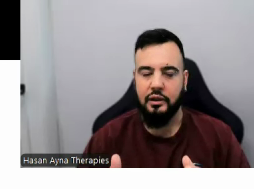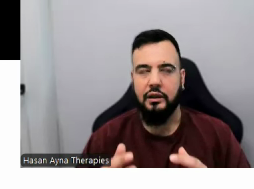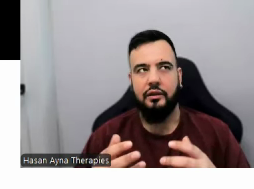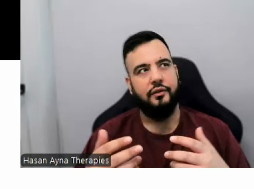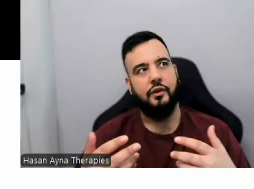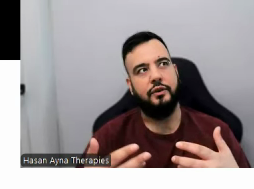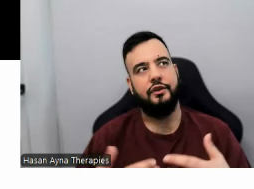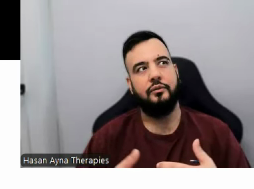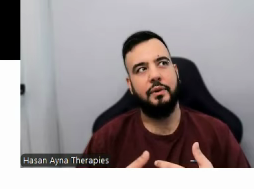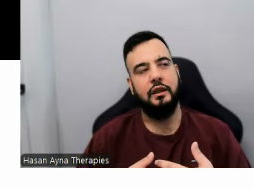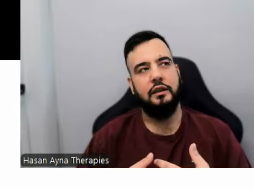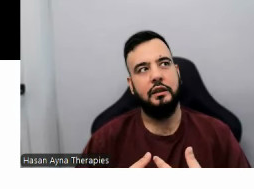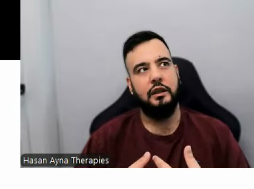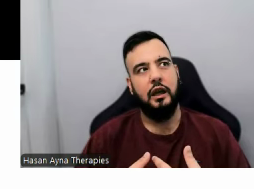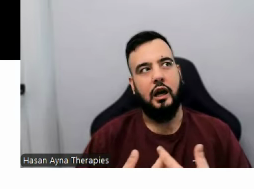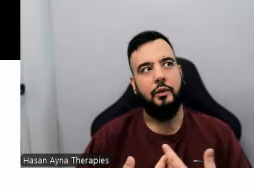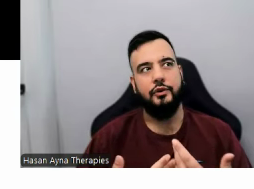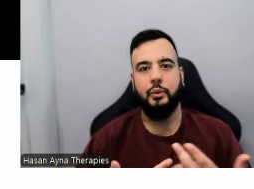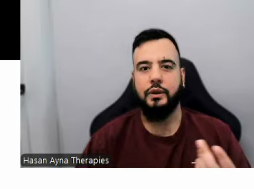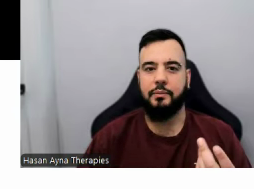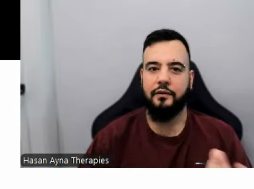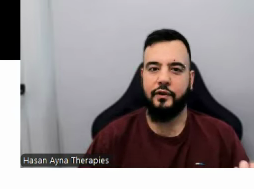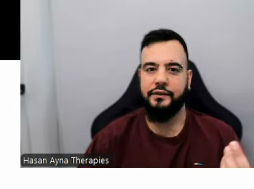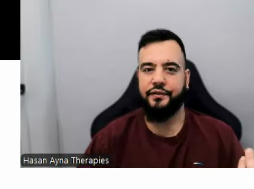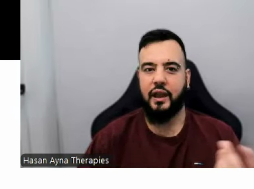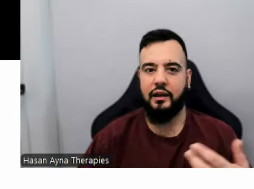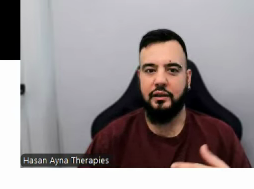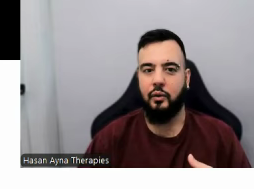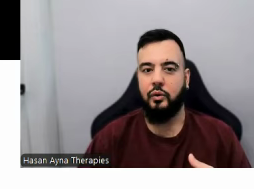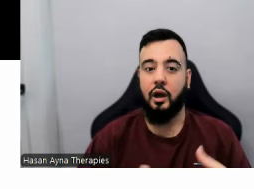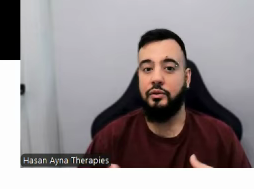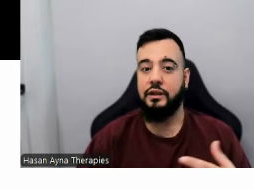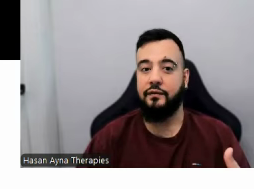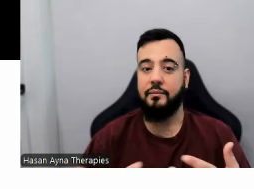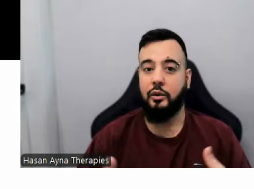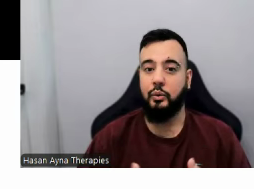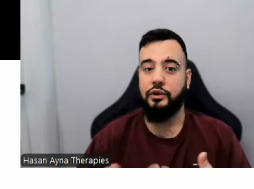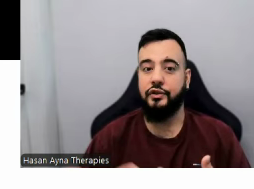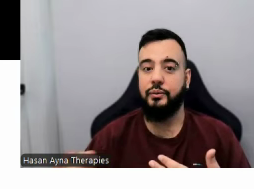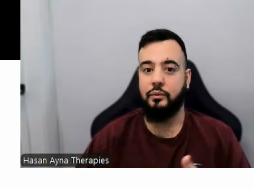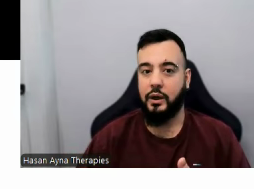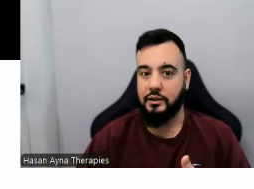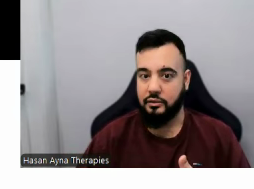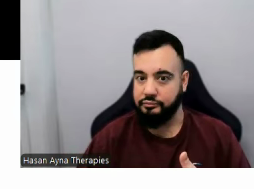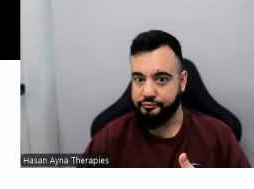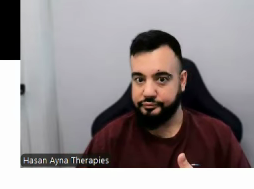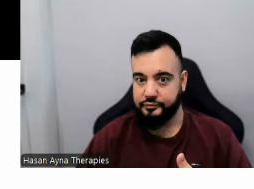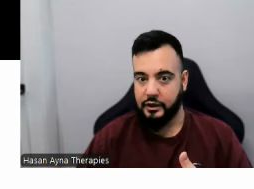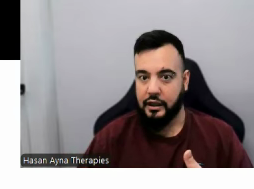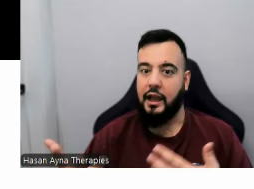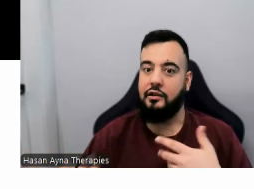discussion. So this could be, I was talking to my friend Sally, or I was giving my order to the